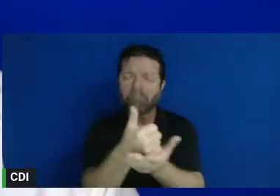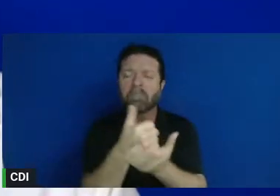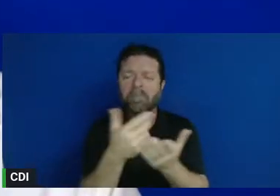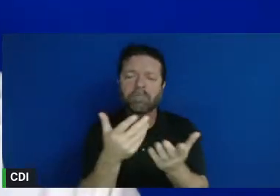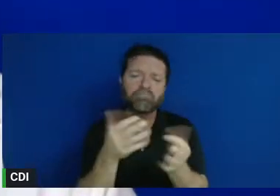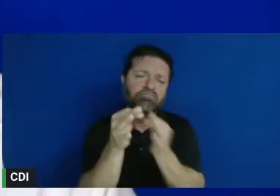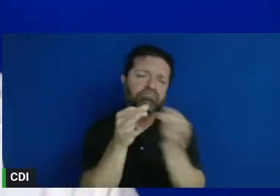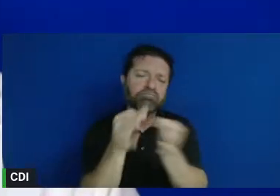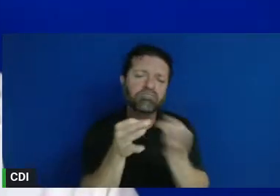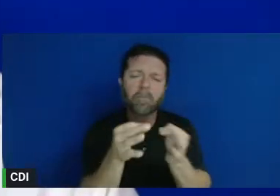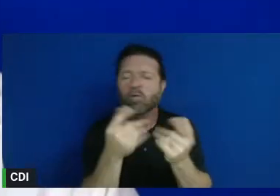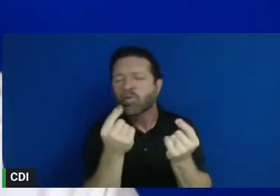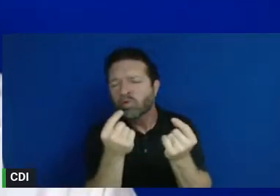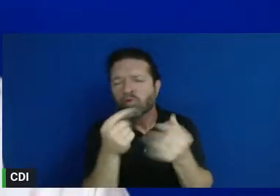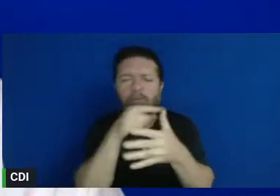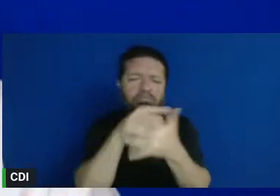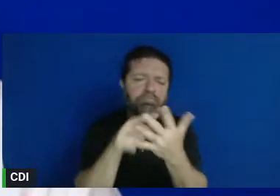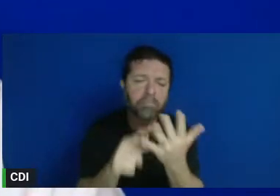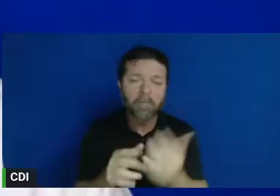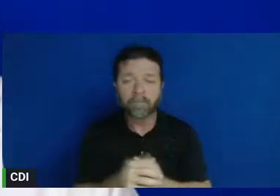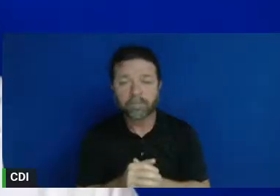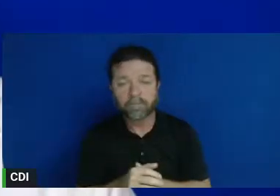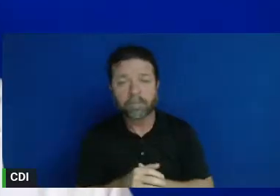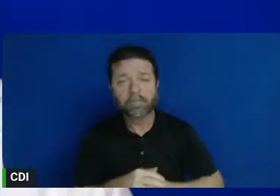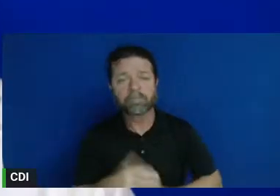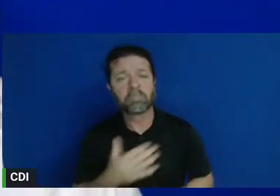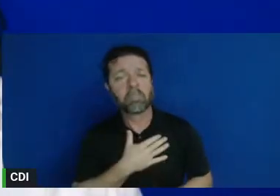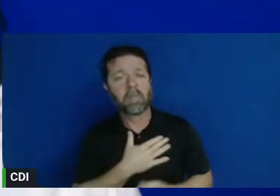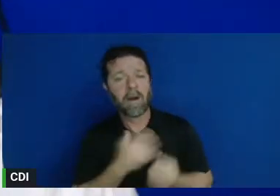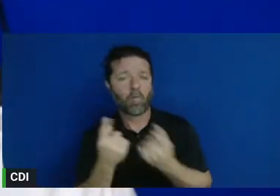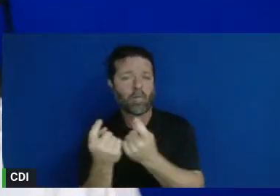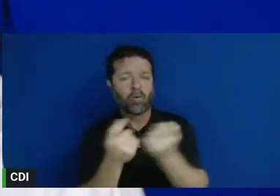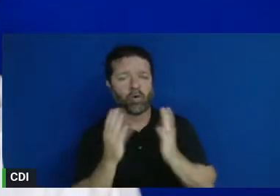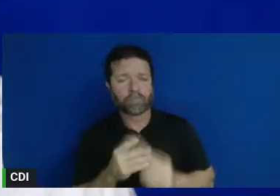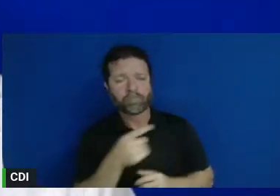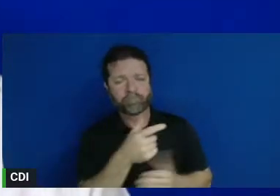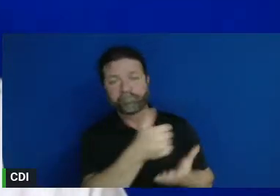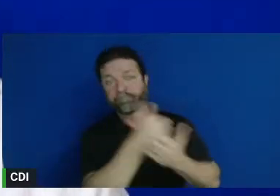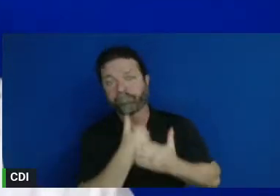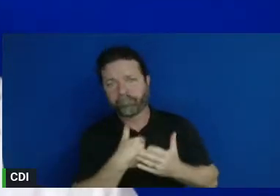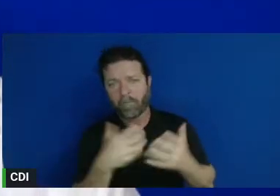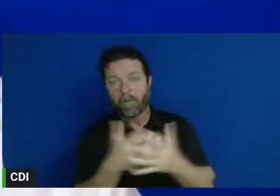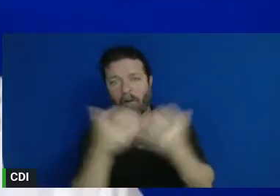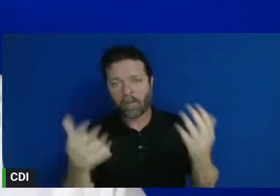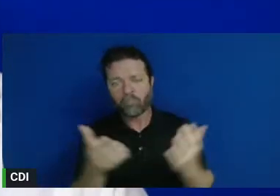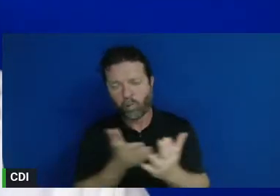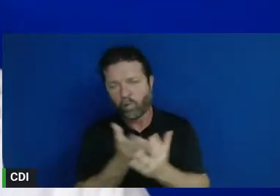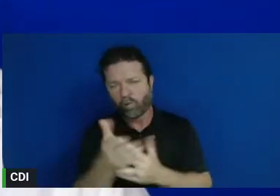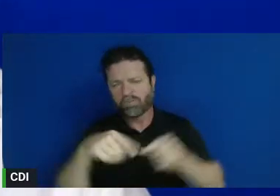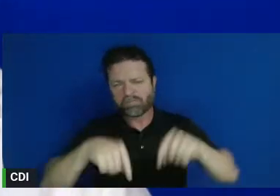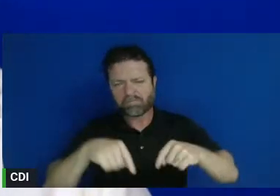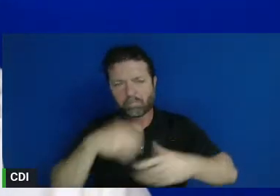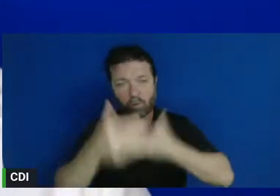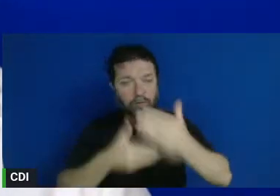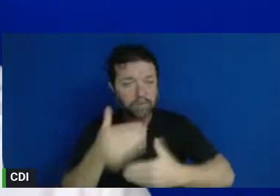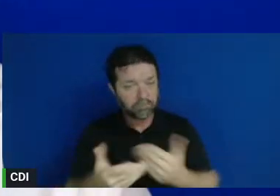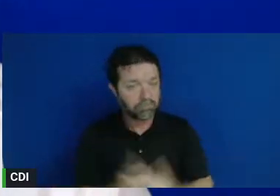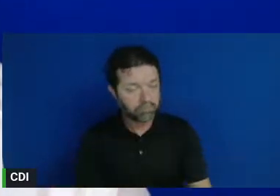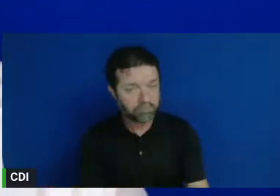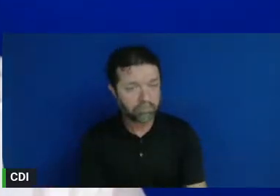was the main point of contact for me during the whole recruitment and hiring process.